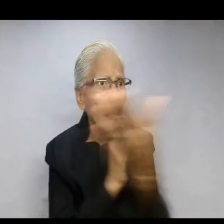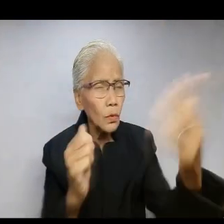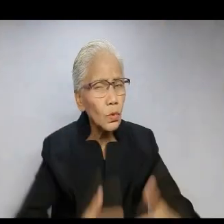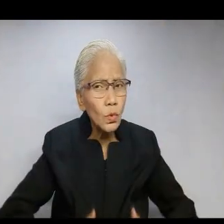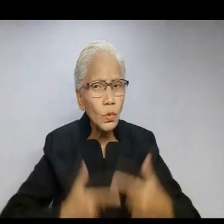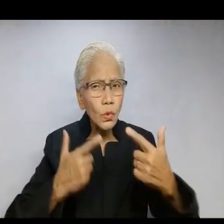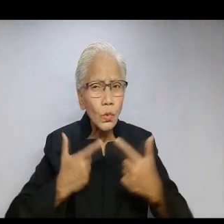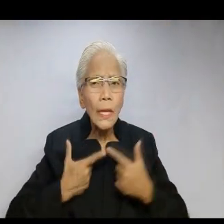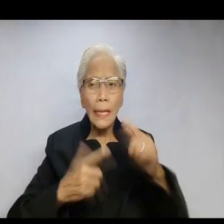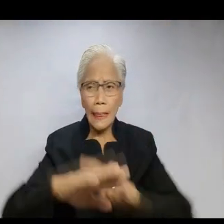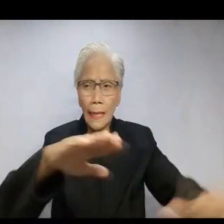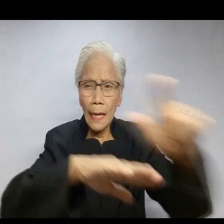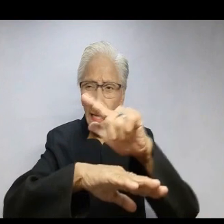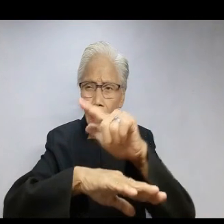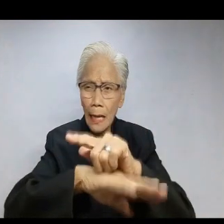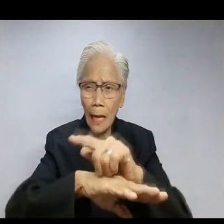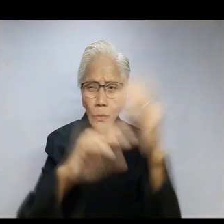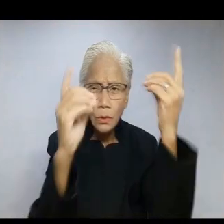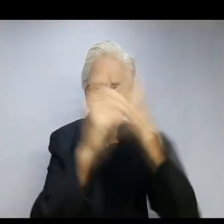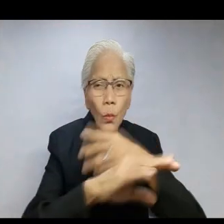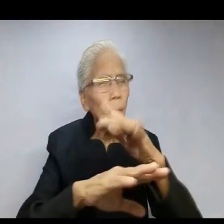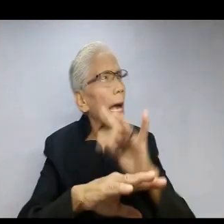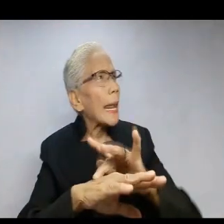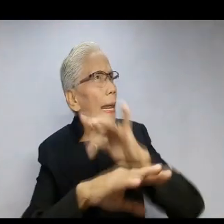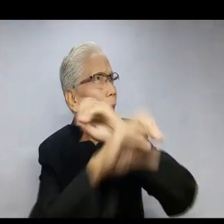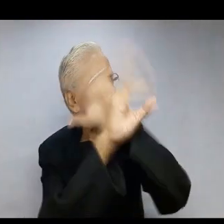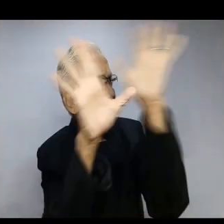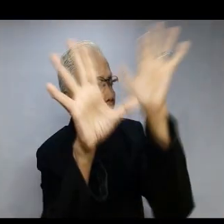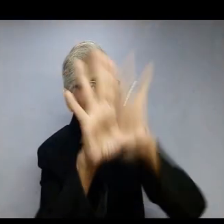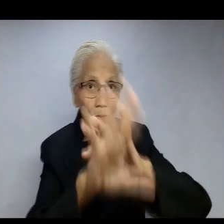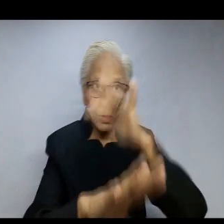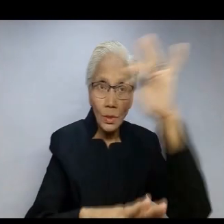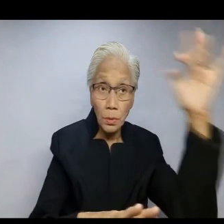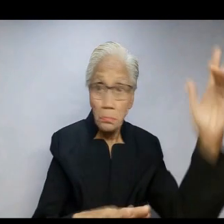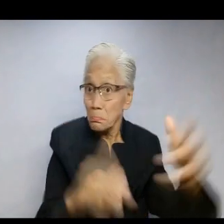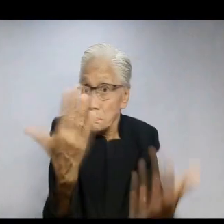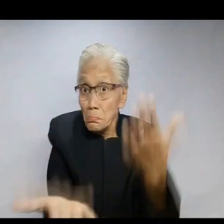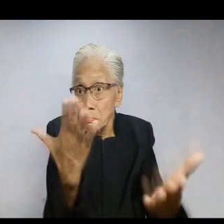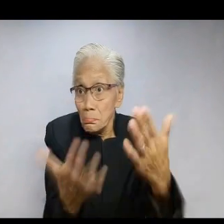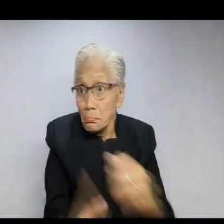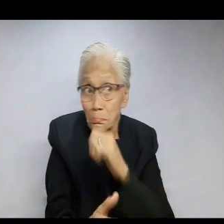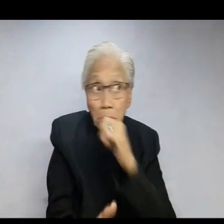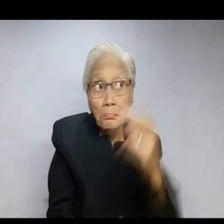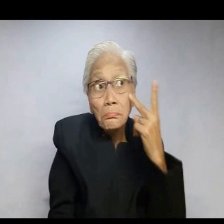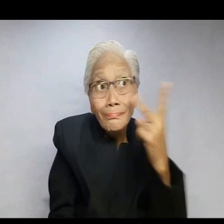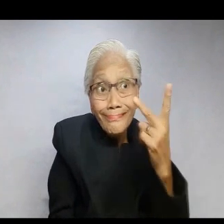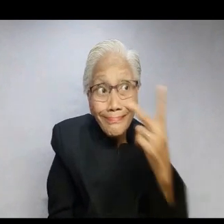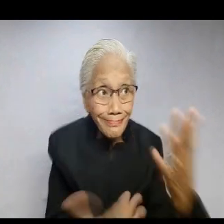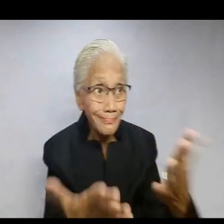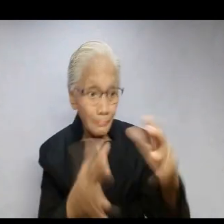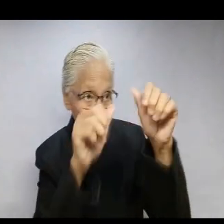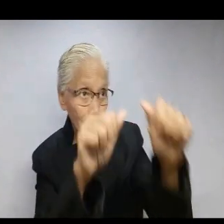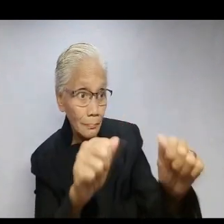Upon those who dwelt in the land of gloom, a light has shone. It will not be possible to see the